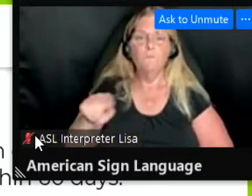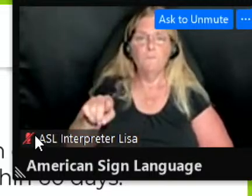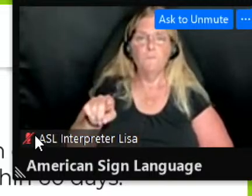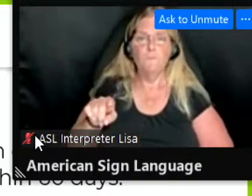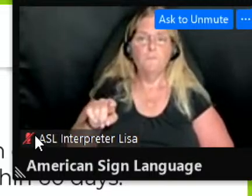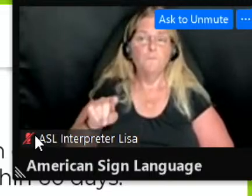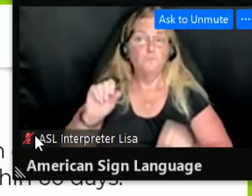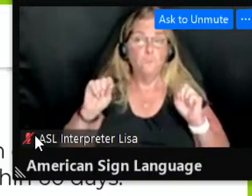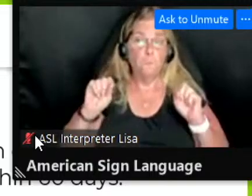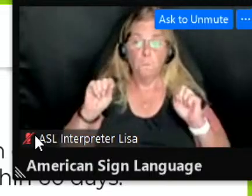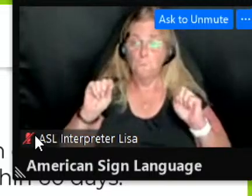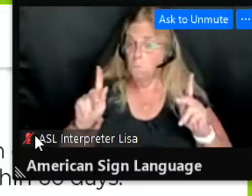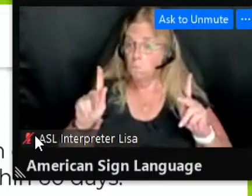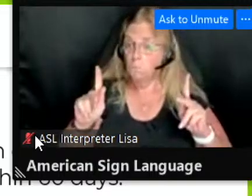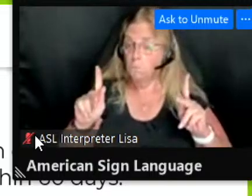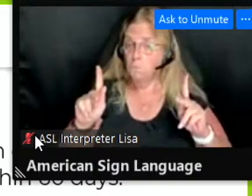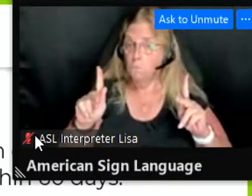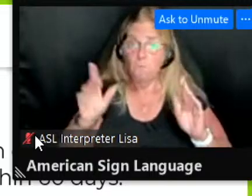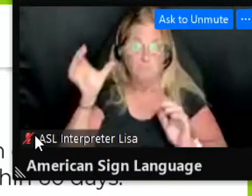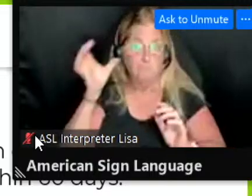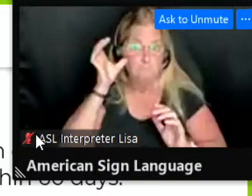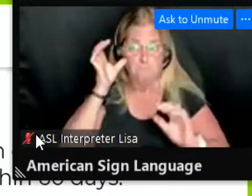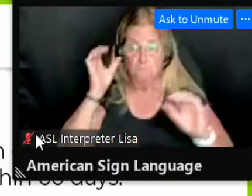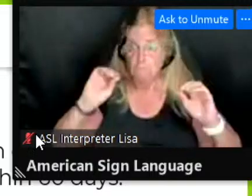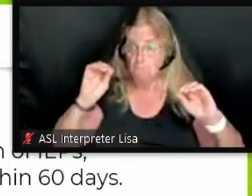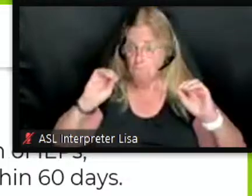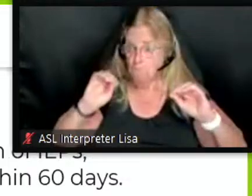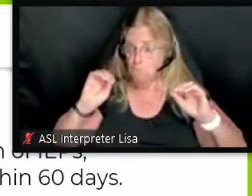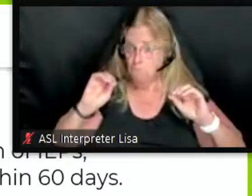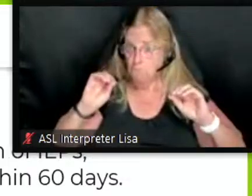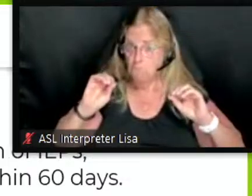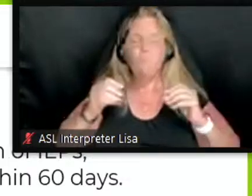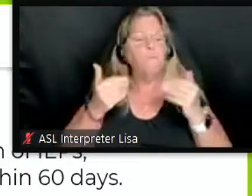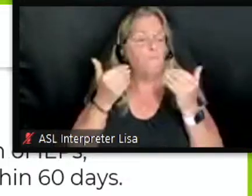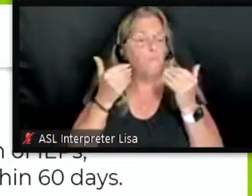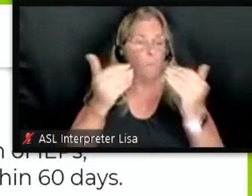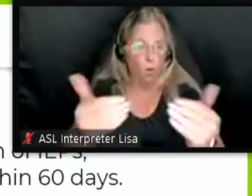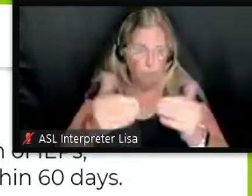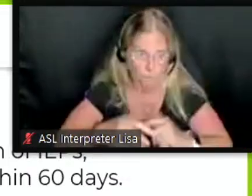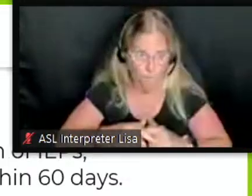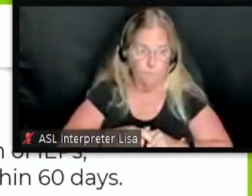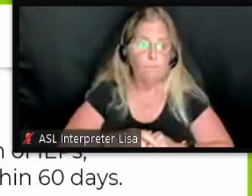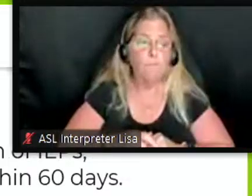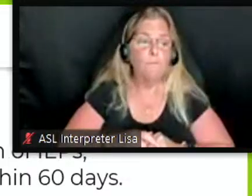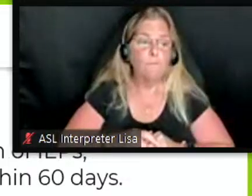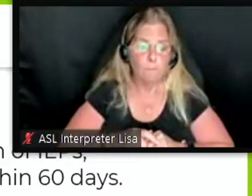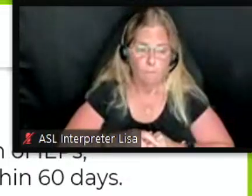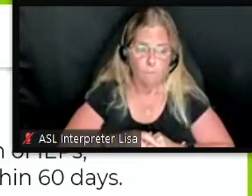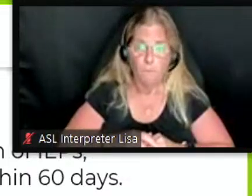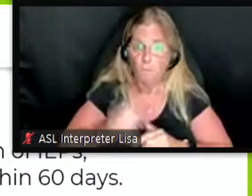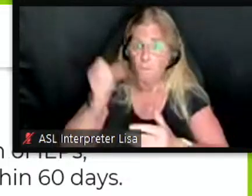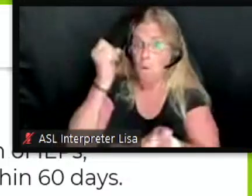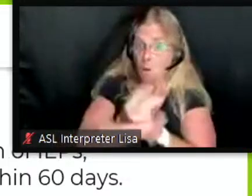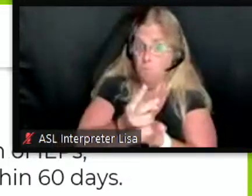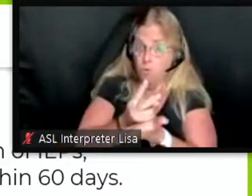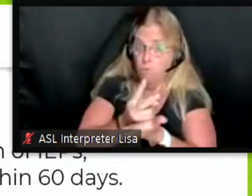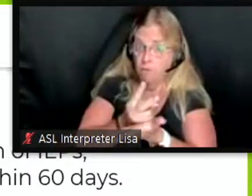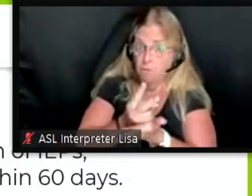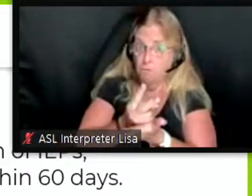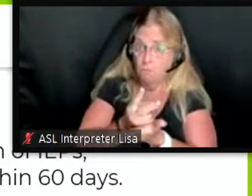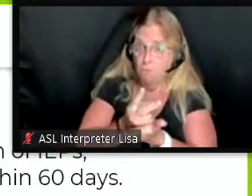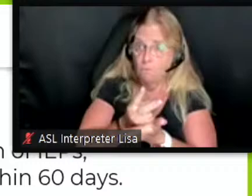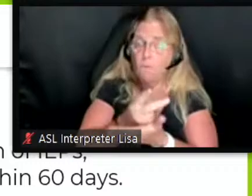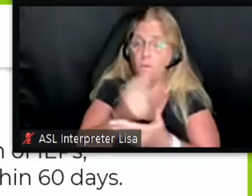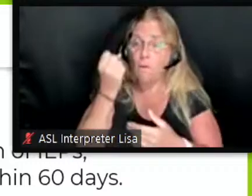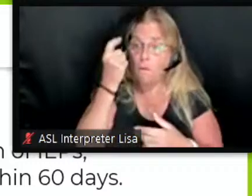So hearing none, I think we're going to proceed with approval of that. If you have an objection, you should